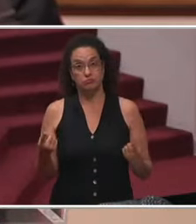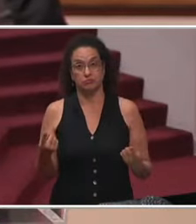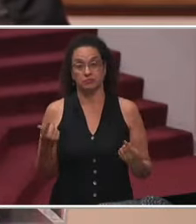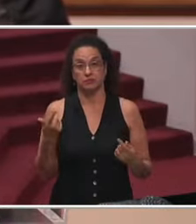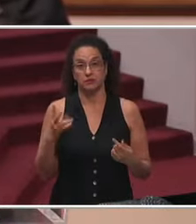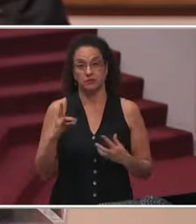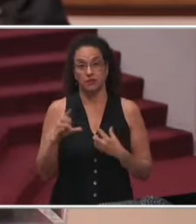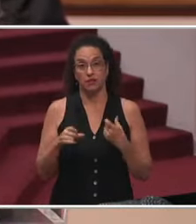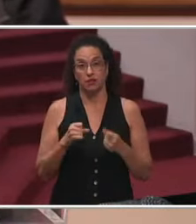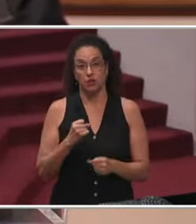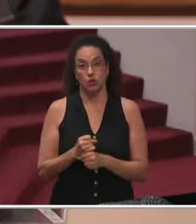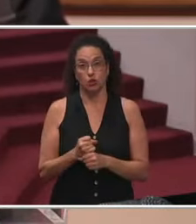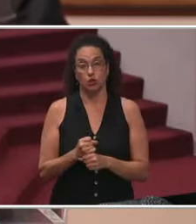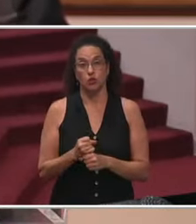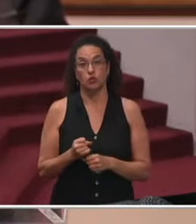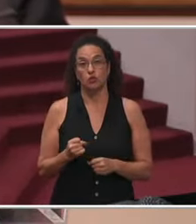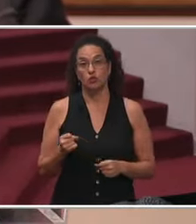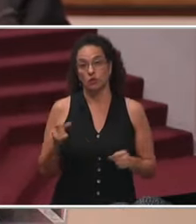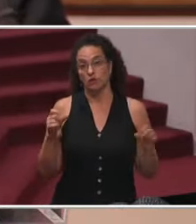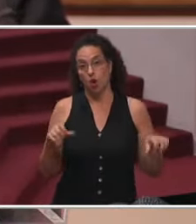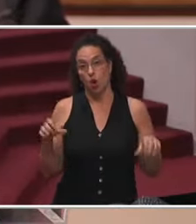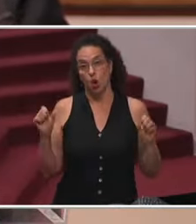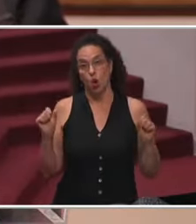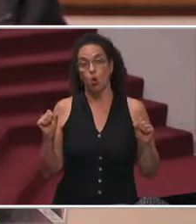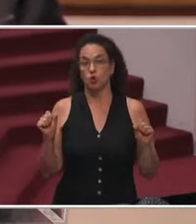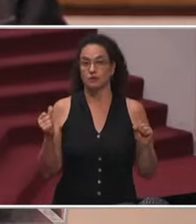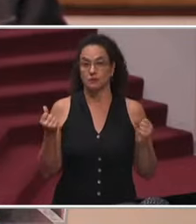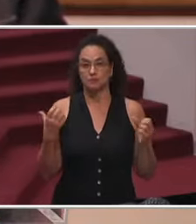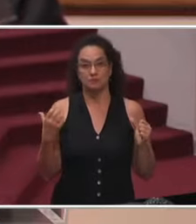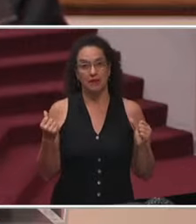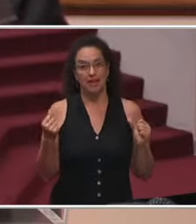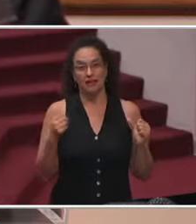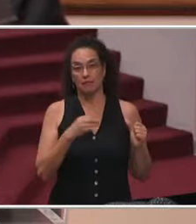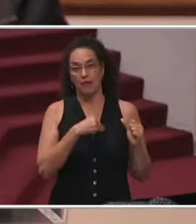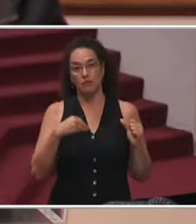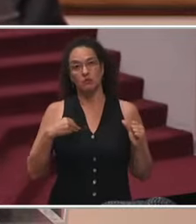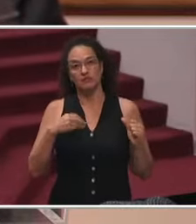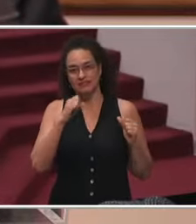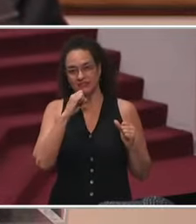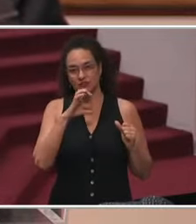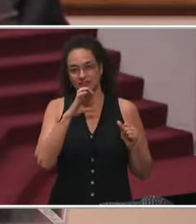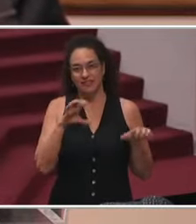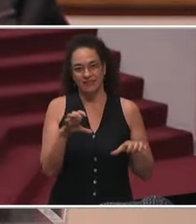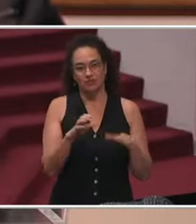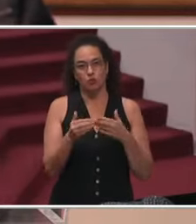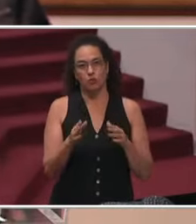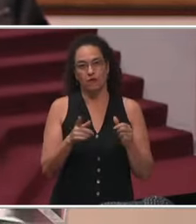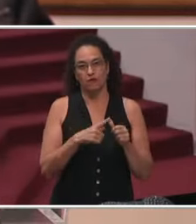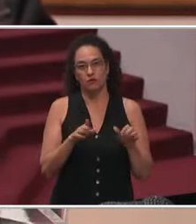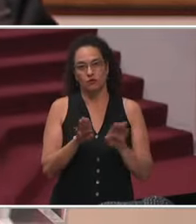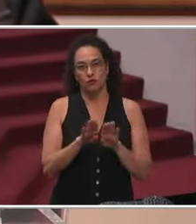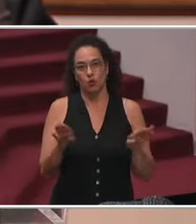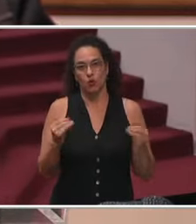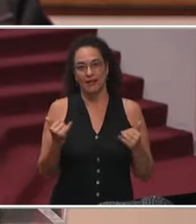from hosting a dozen members in the senior activity room on the first floor to now